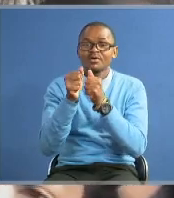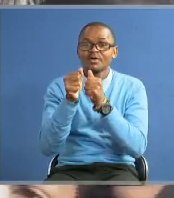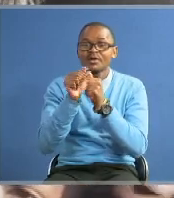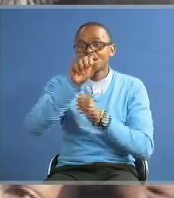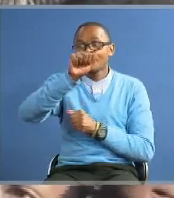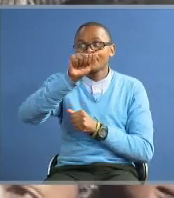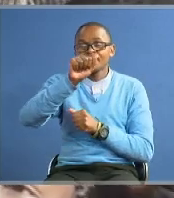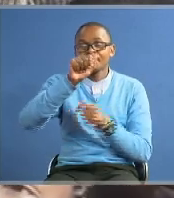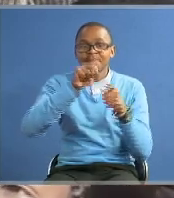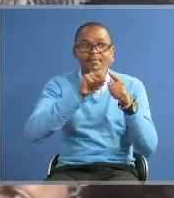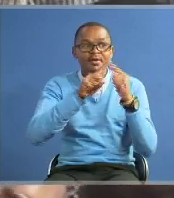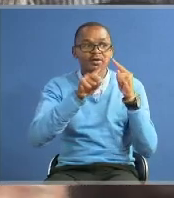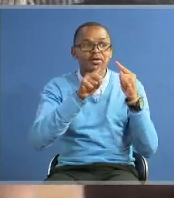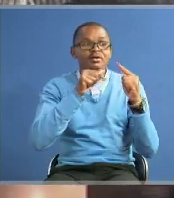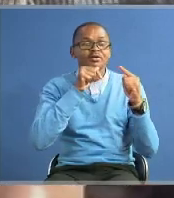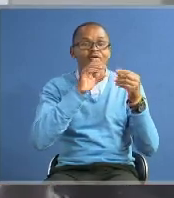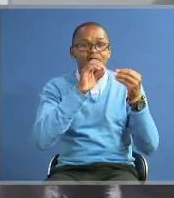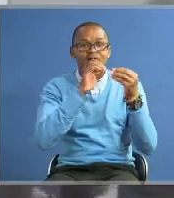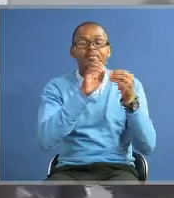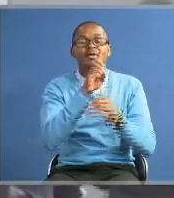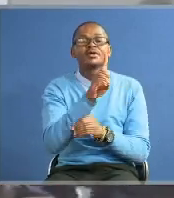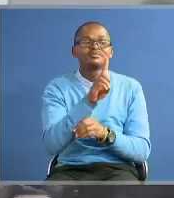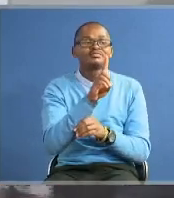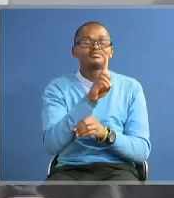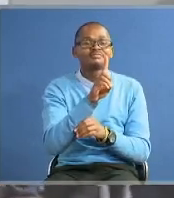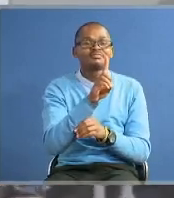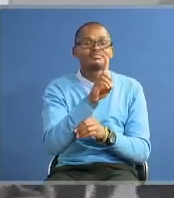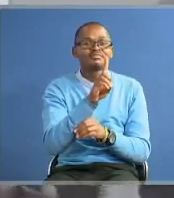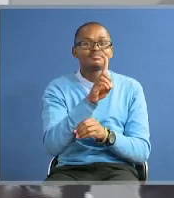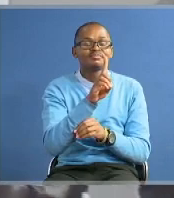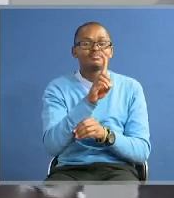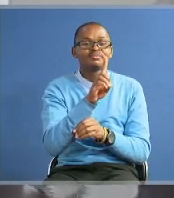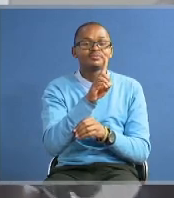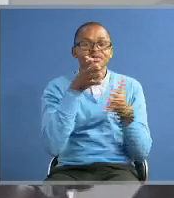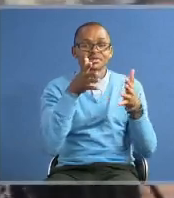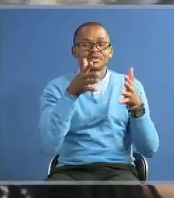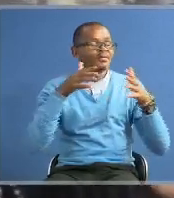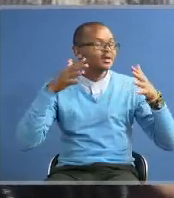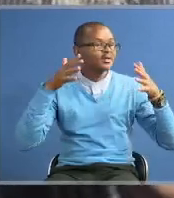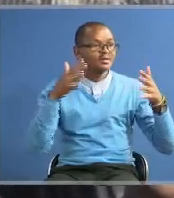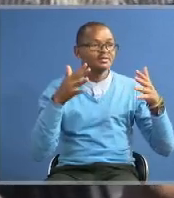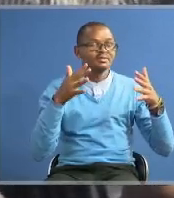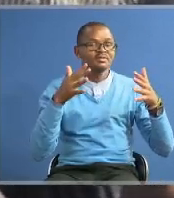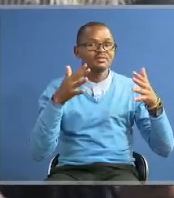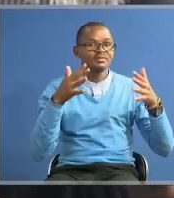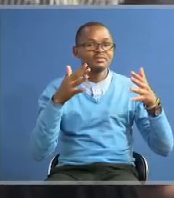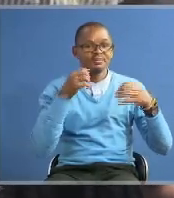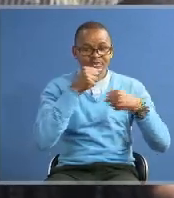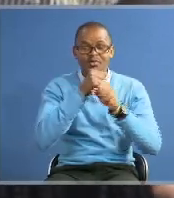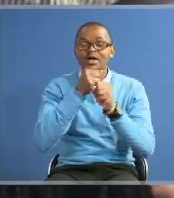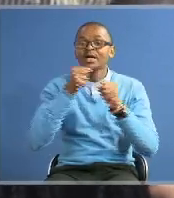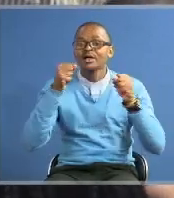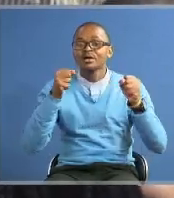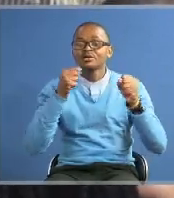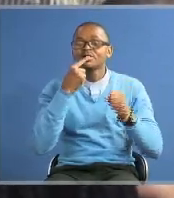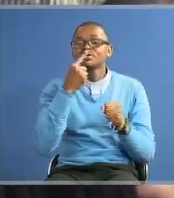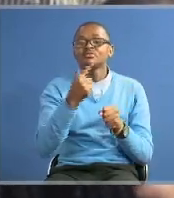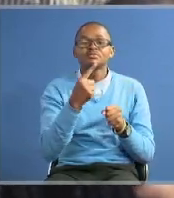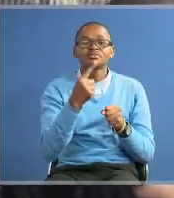expect A, but not Kukona Banka. Yeah. The design has been great. I've been working hard.